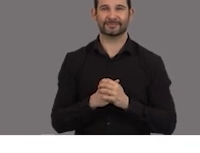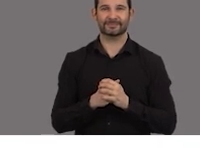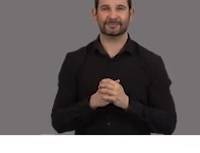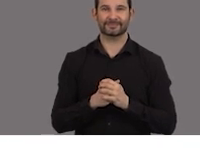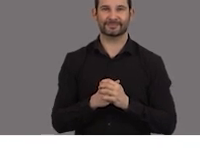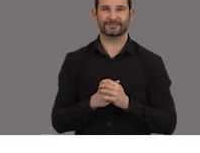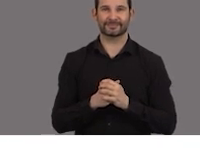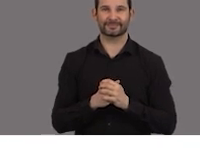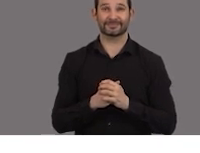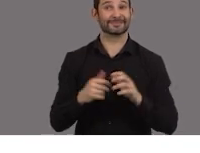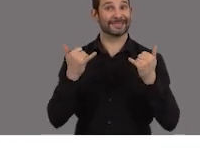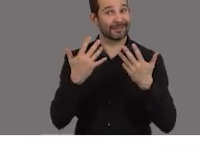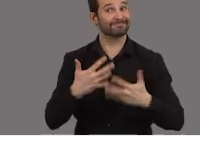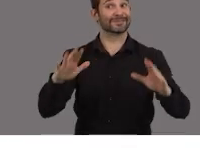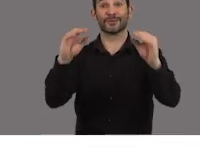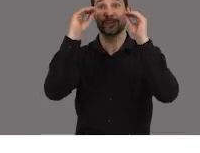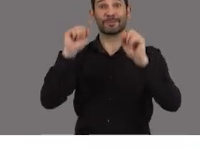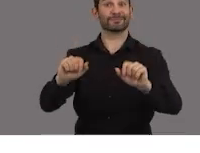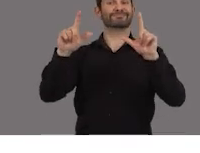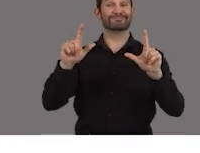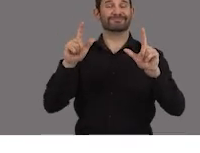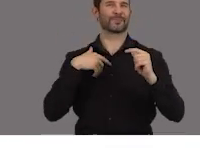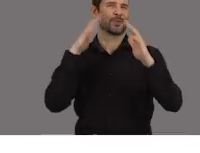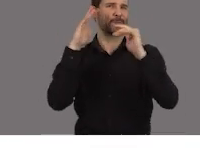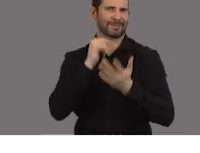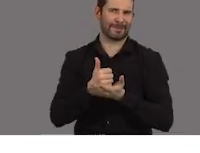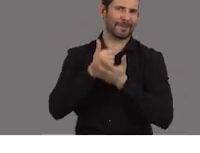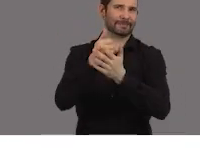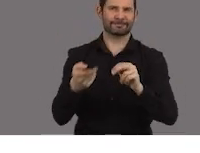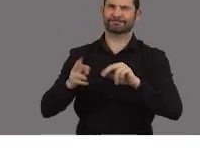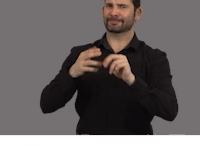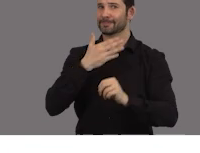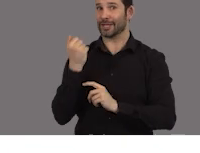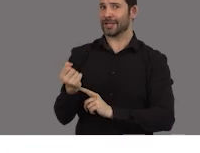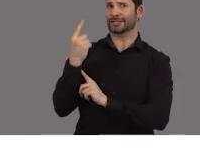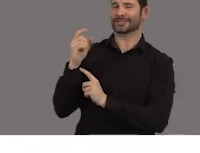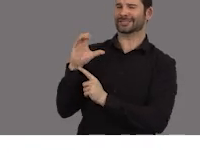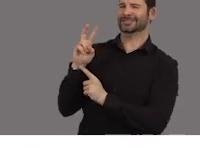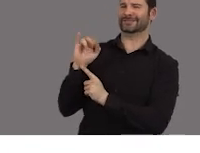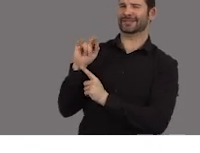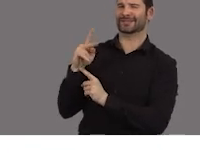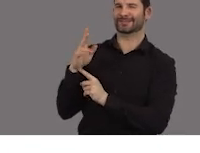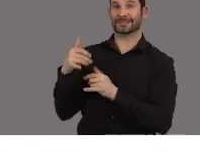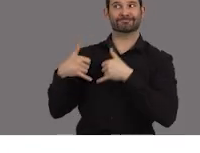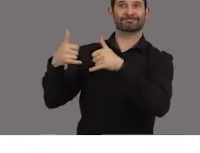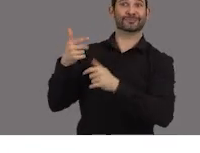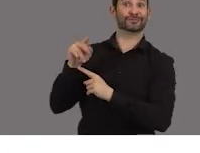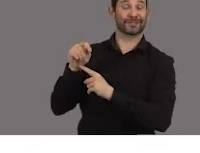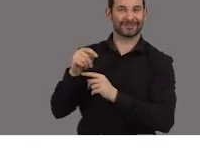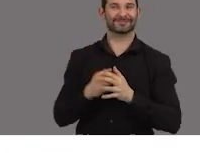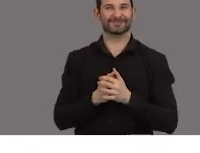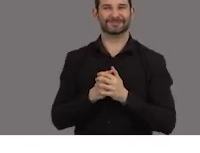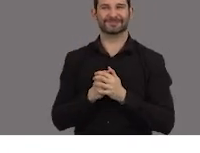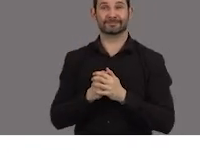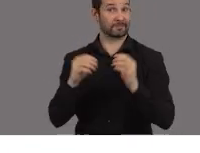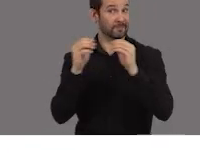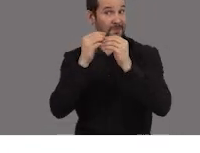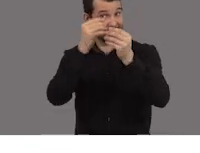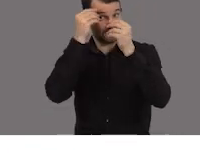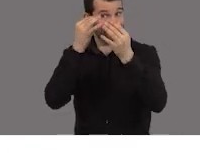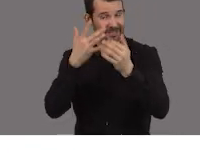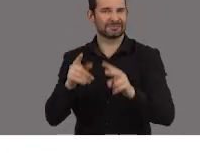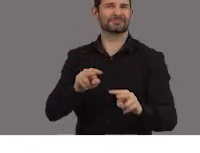This is the end of the webinar. We hope that we've helped you gain a better understanding of the CVITP grant. For more